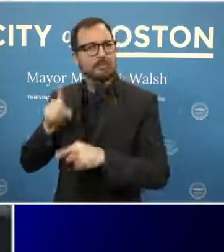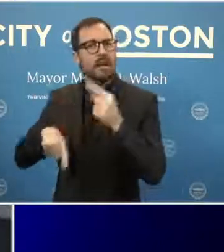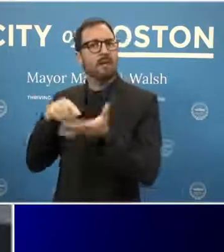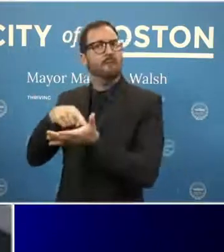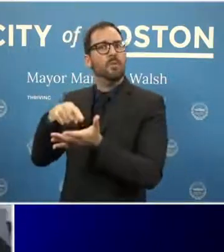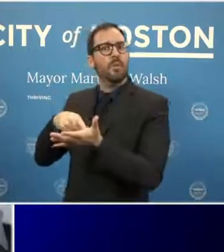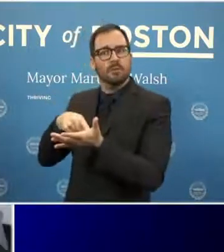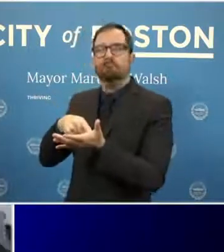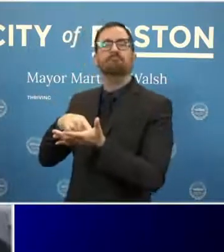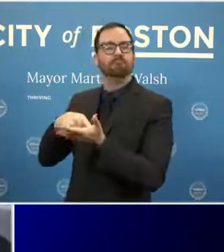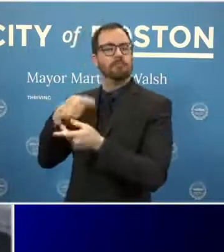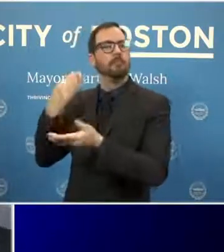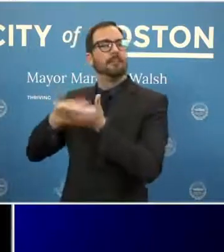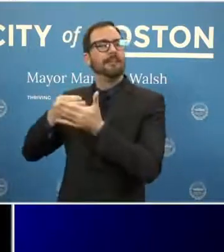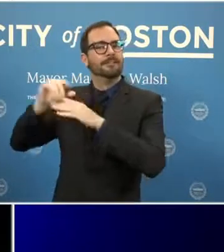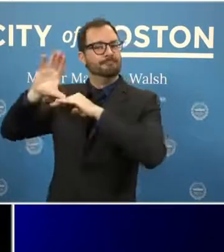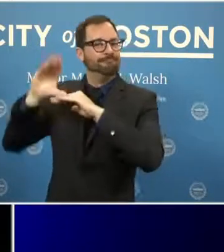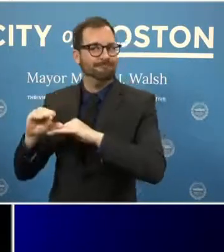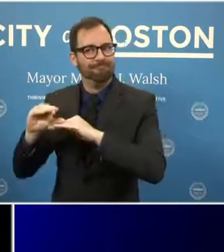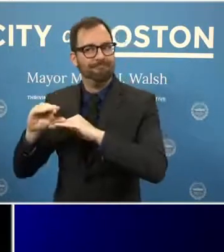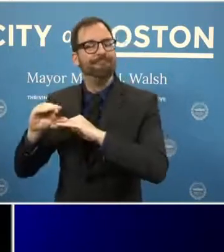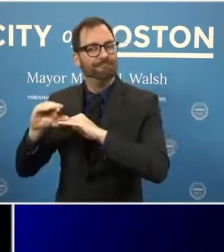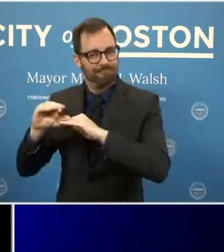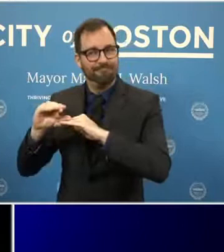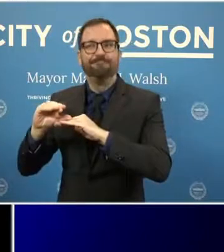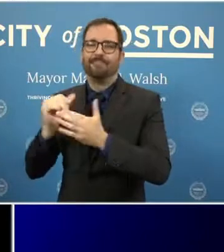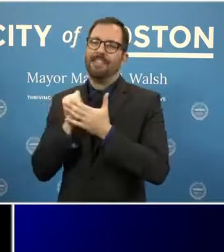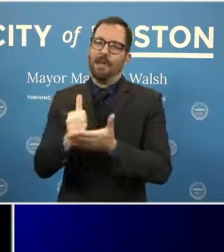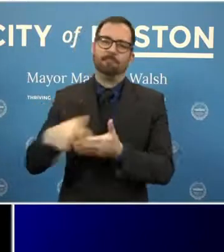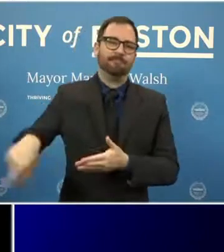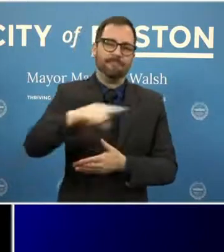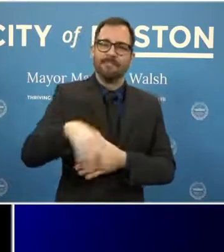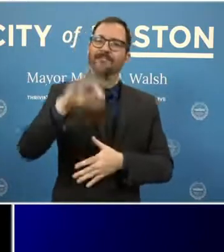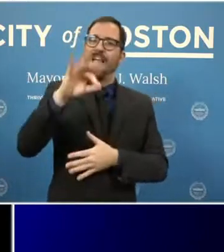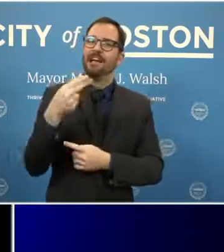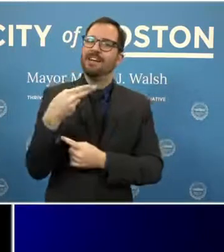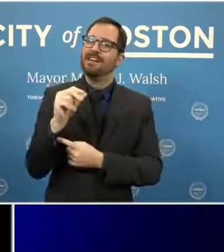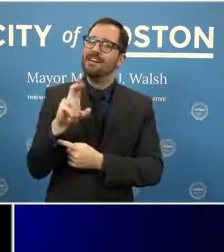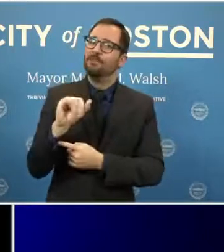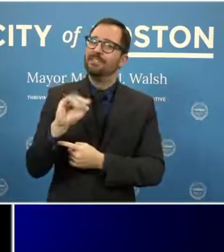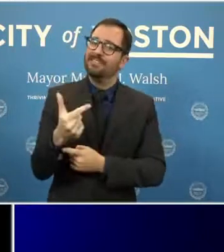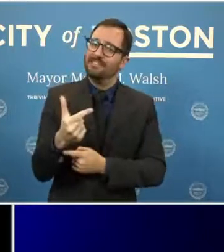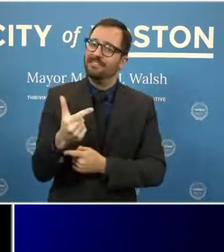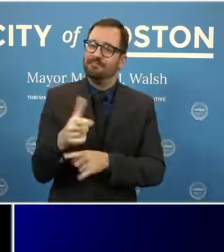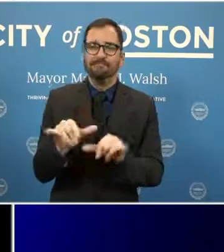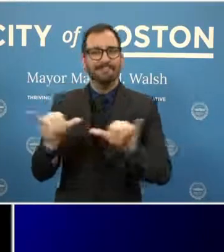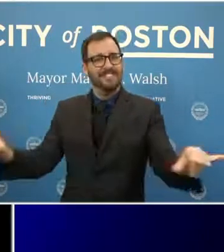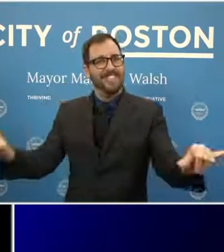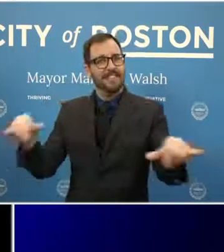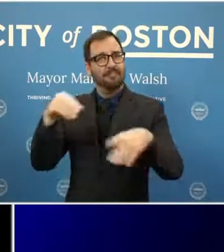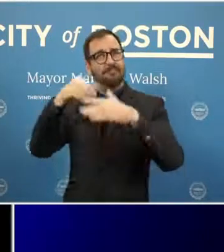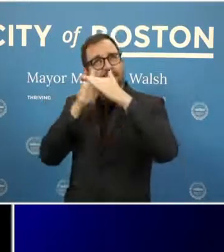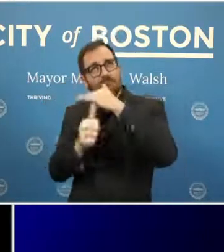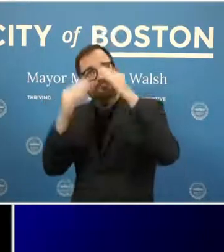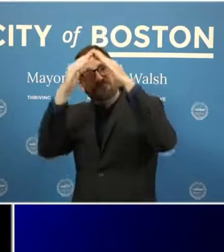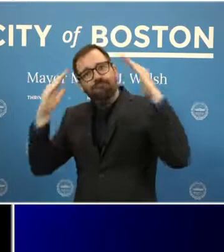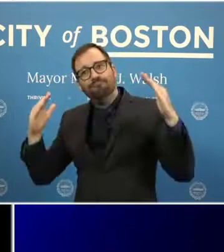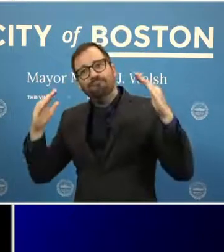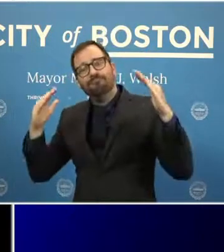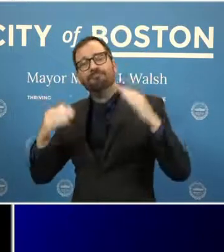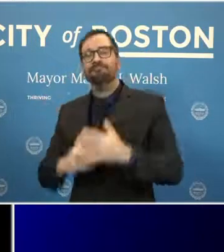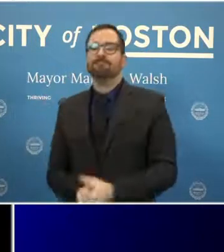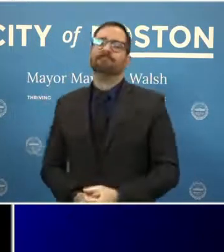in their home. When we started, a majority of these board members were homeless. It's just, you know, amazing